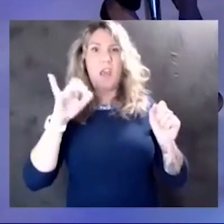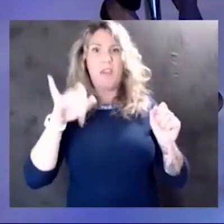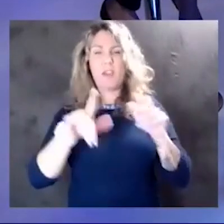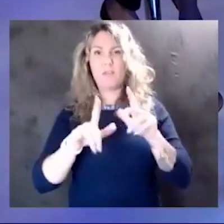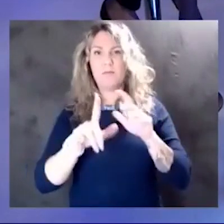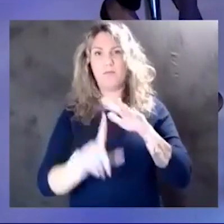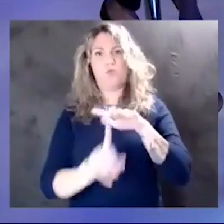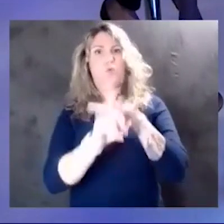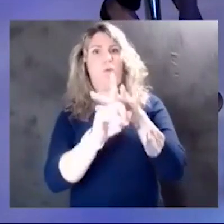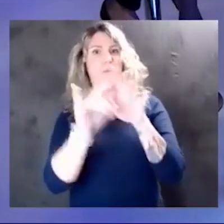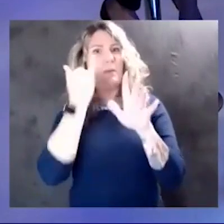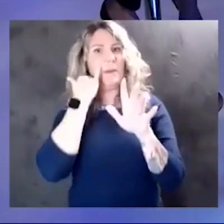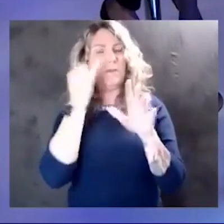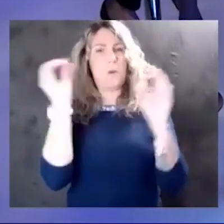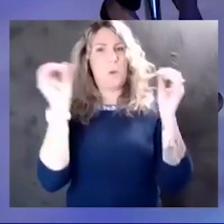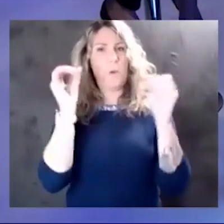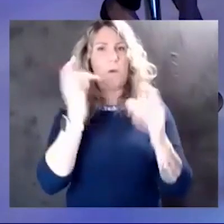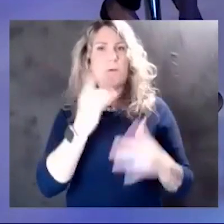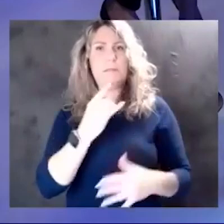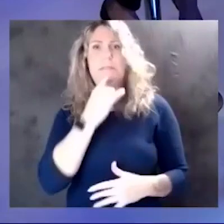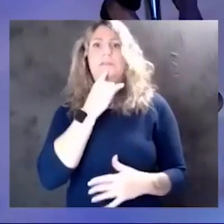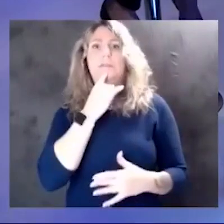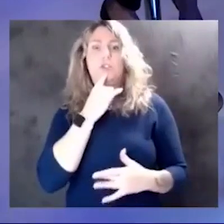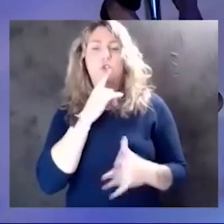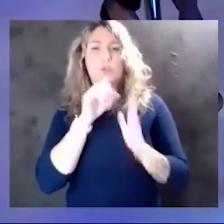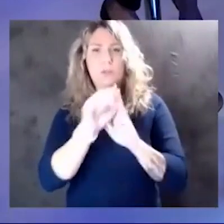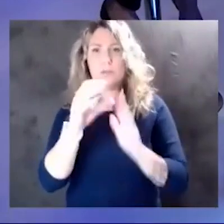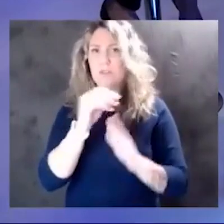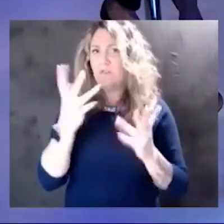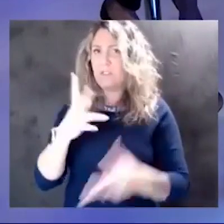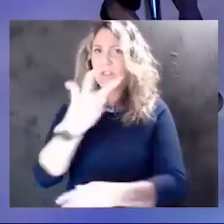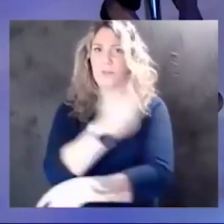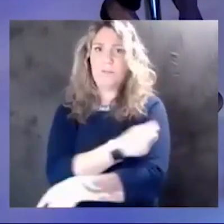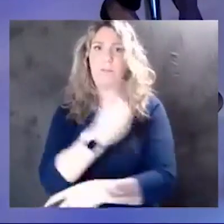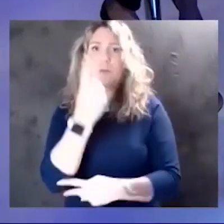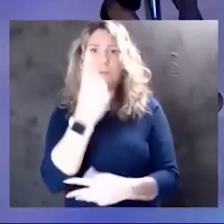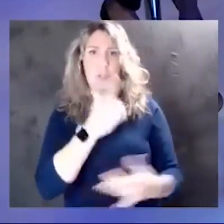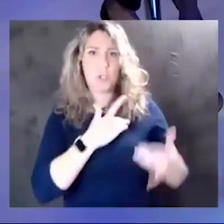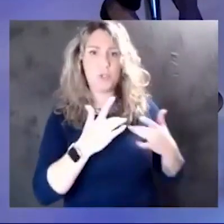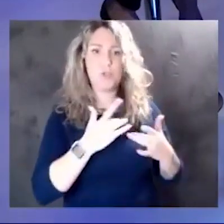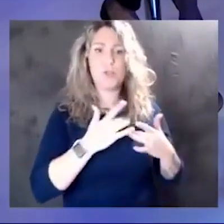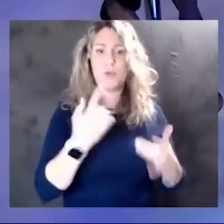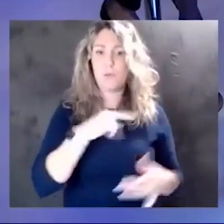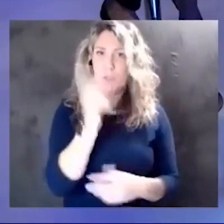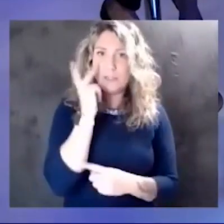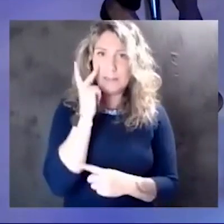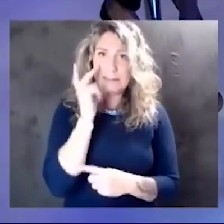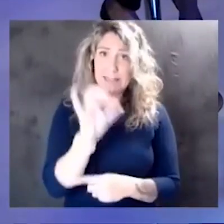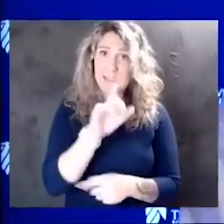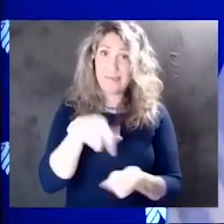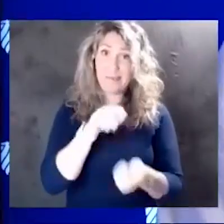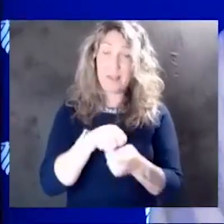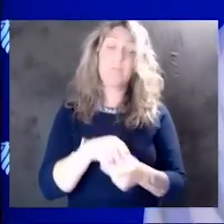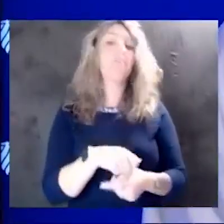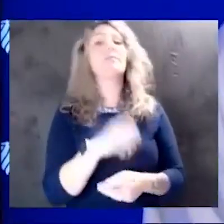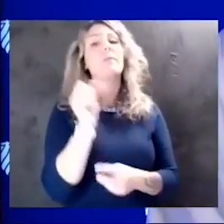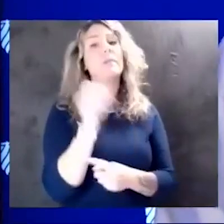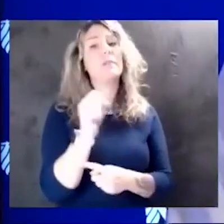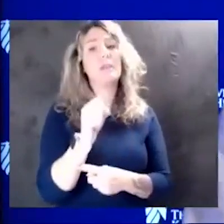any severe symptoms and you were vaccinated? I think that's one of our concerns. We're seeing exactly that, Hawk. Okay. Yeah, we don't have the